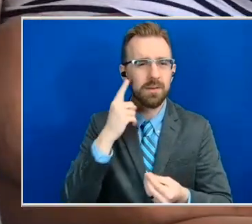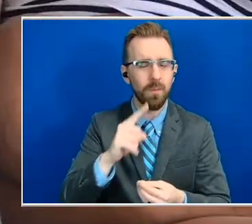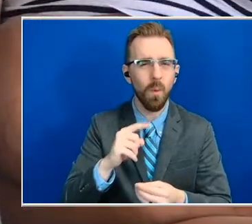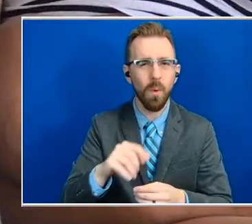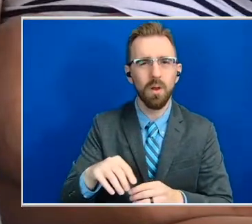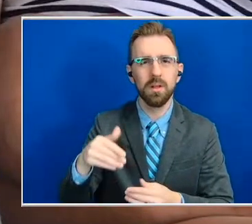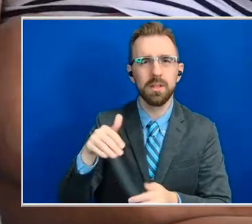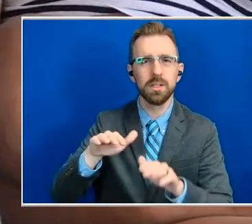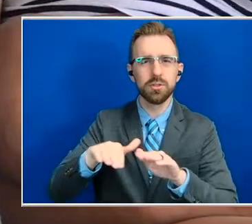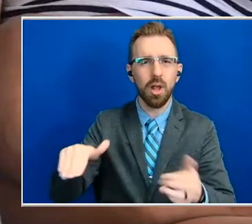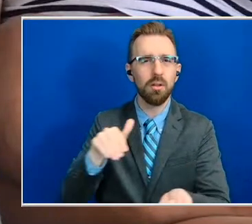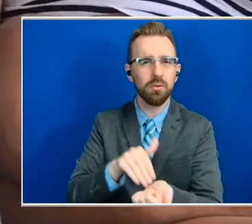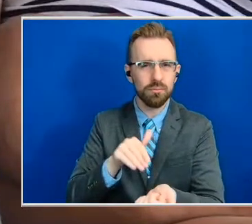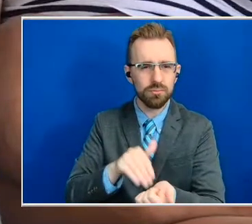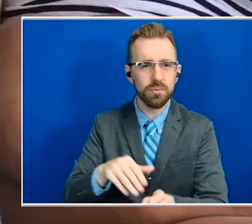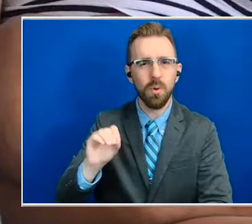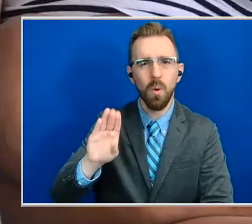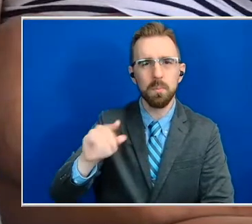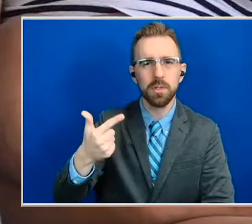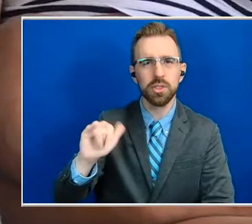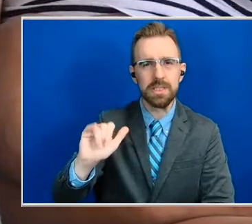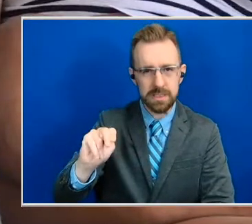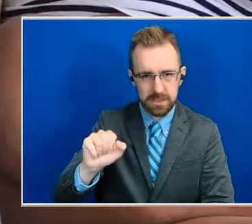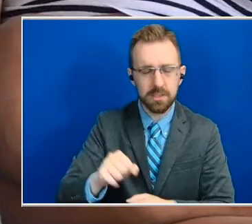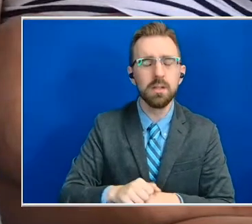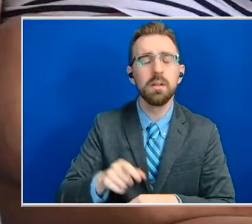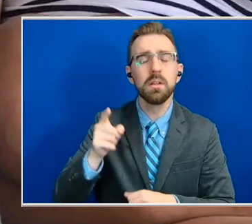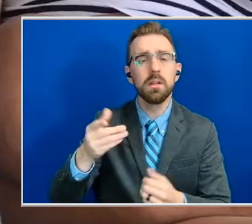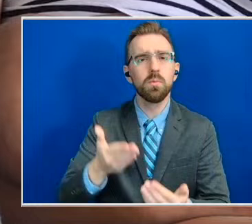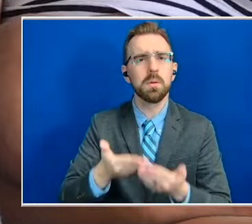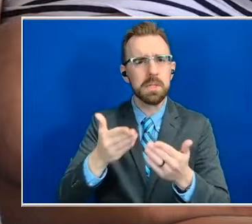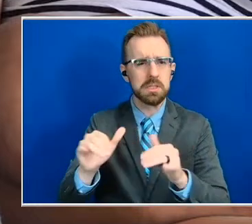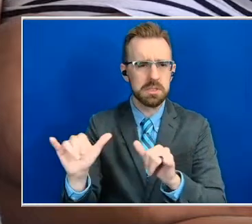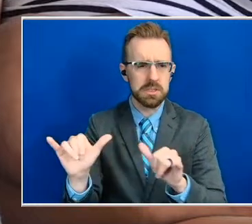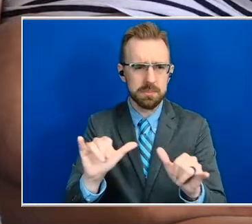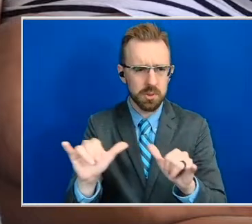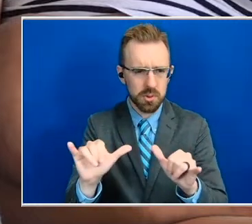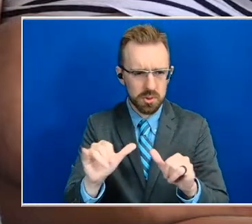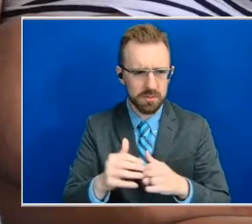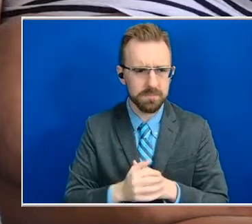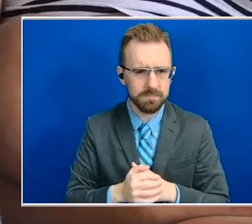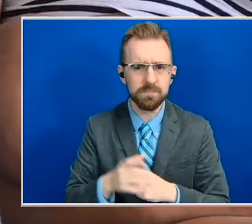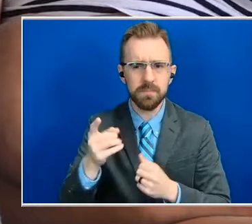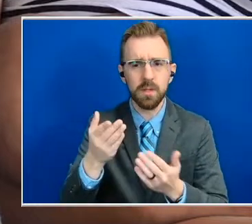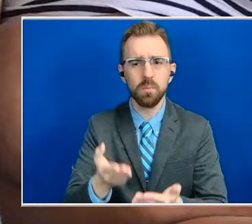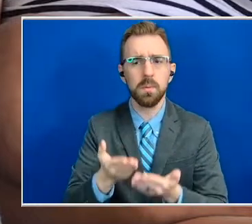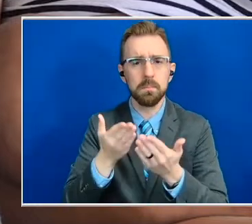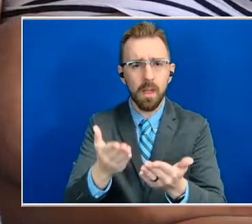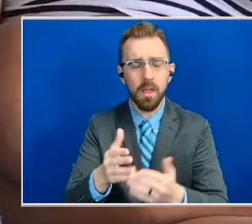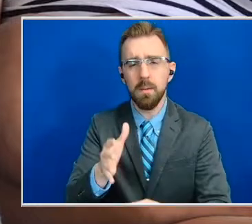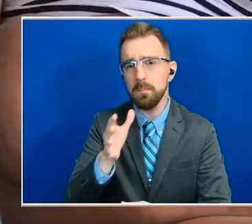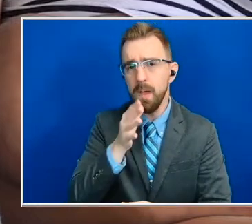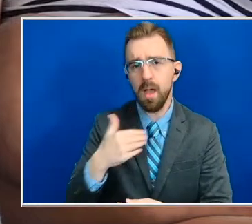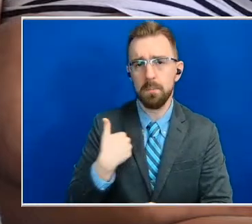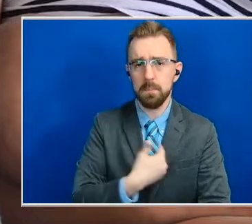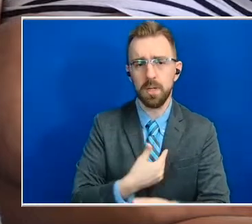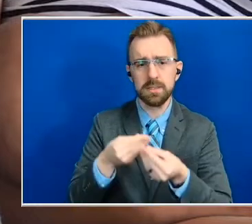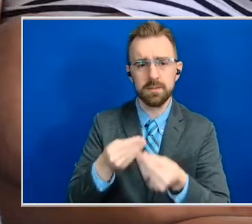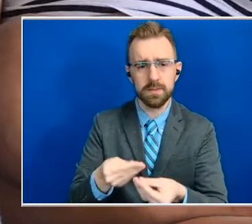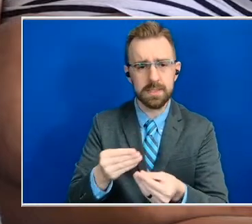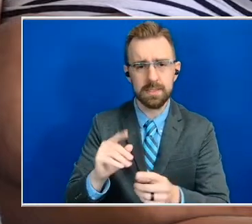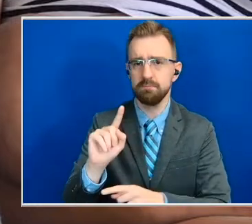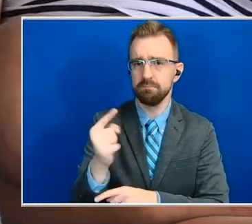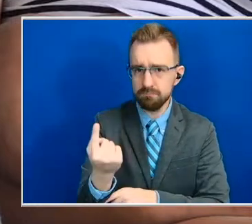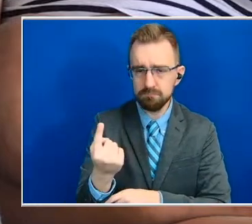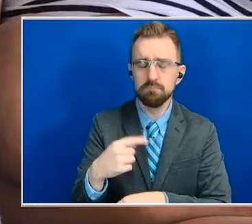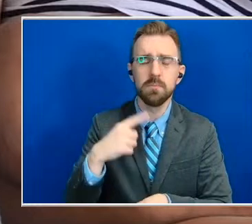for OB-GYNs, their recommendations are very similar. They recommend that moms breastfeed their babies exclusively for the